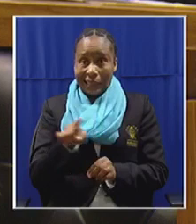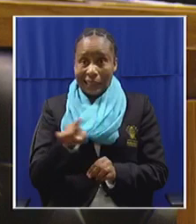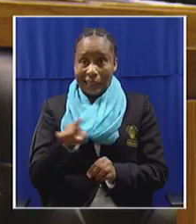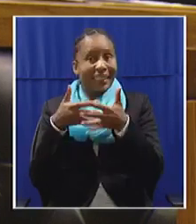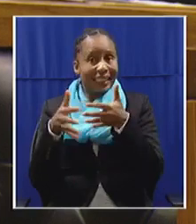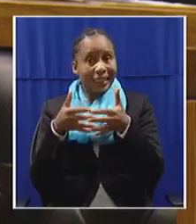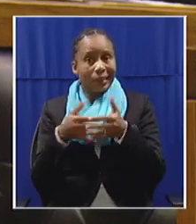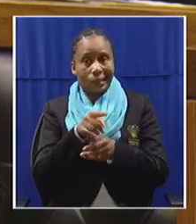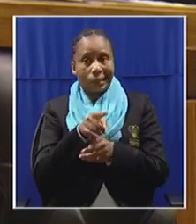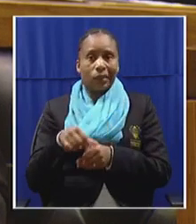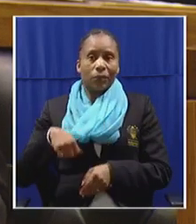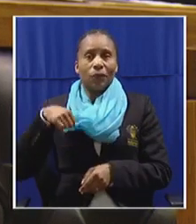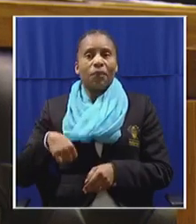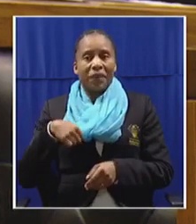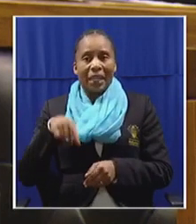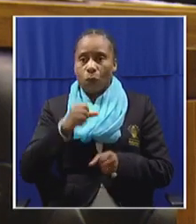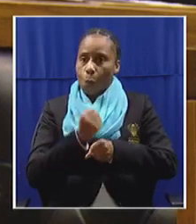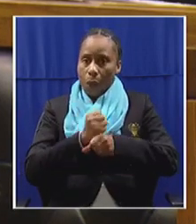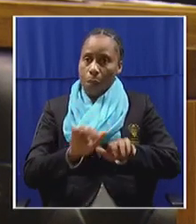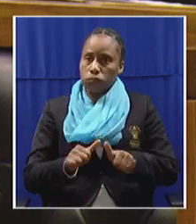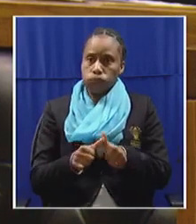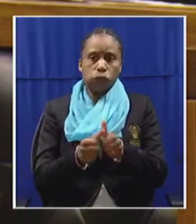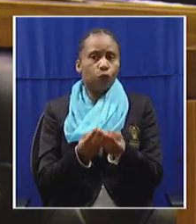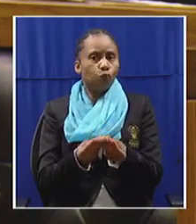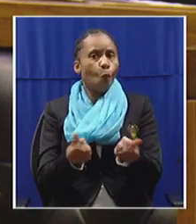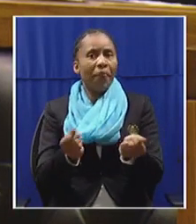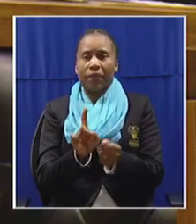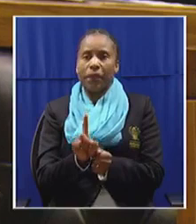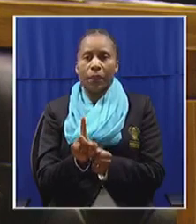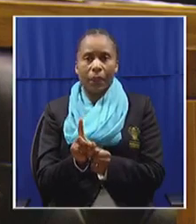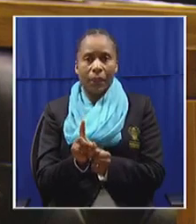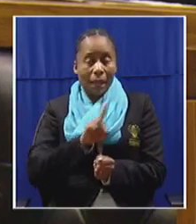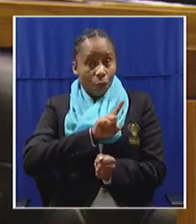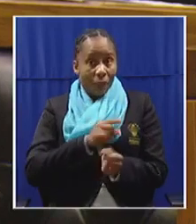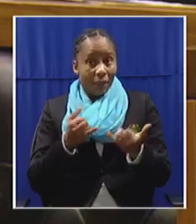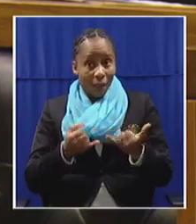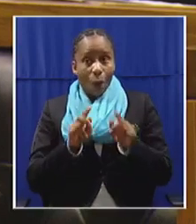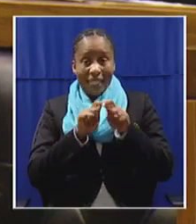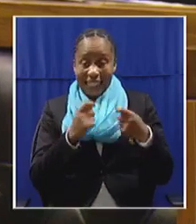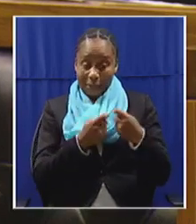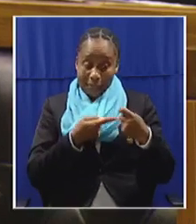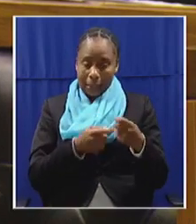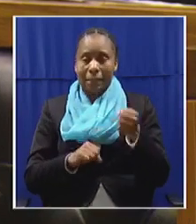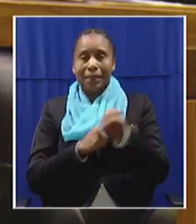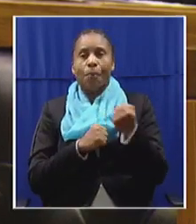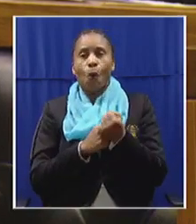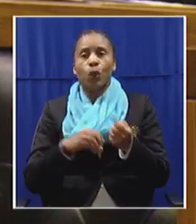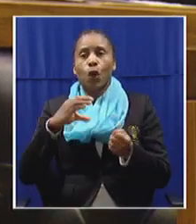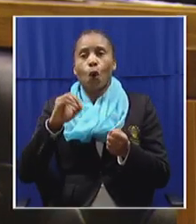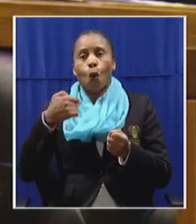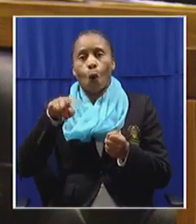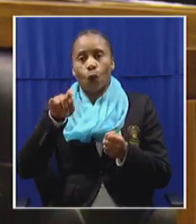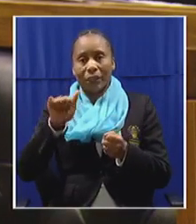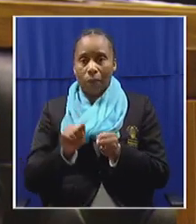is not at its best. Hence, this team supporting COCTA will come close to